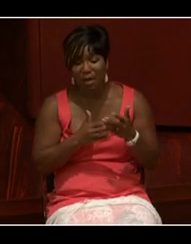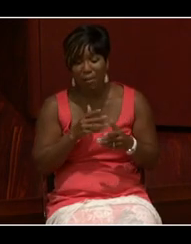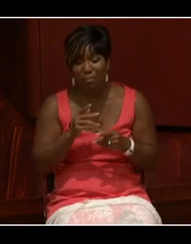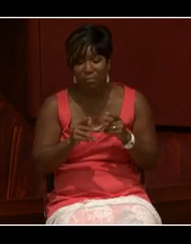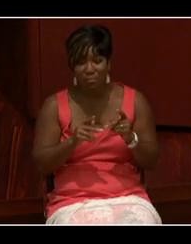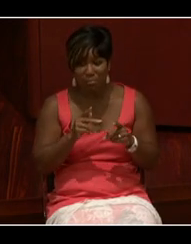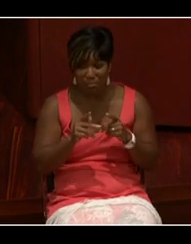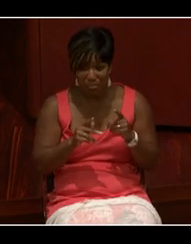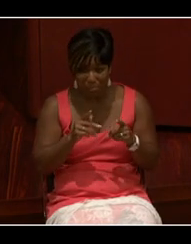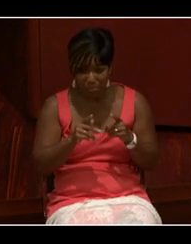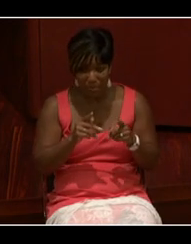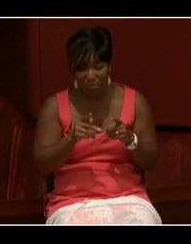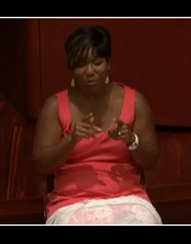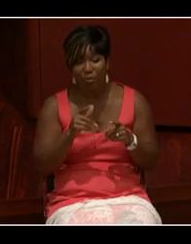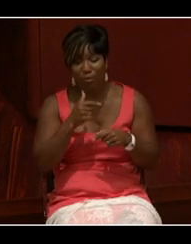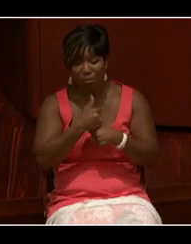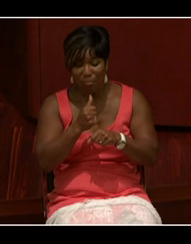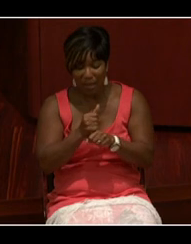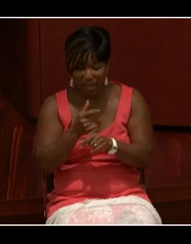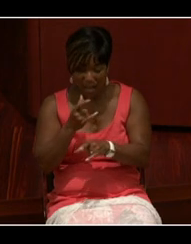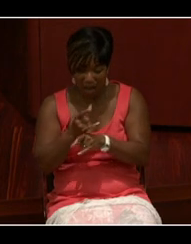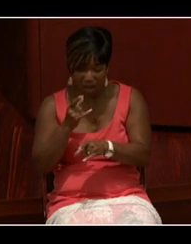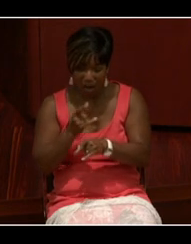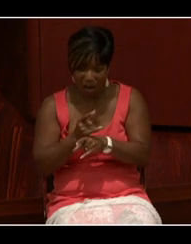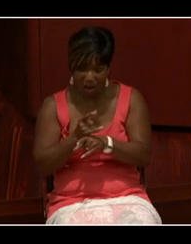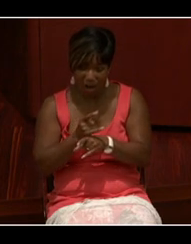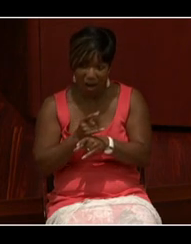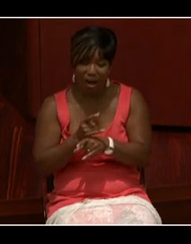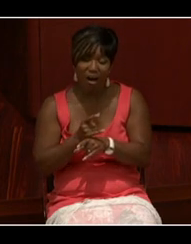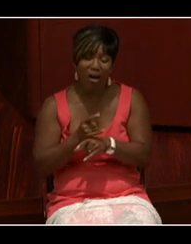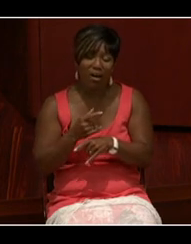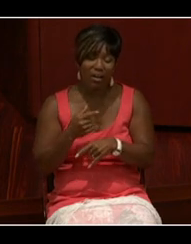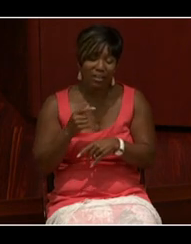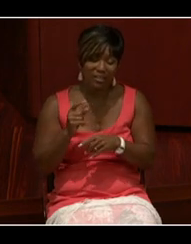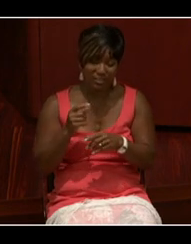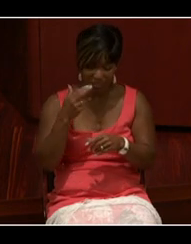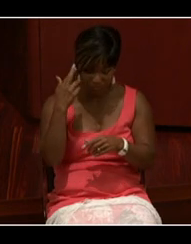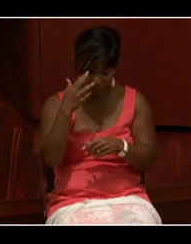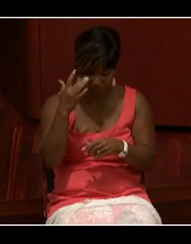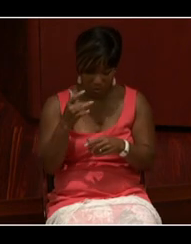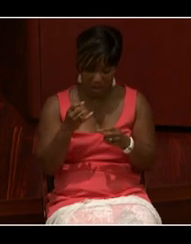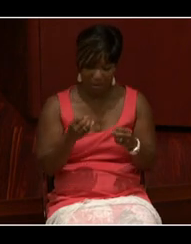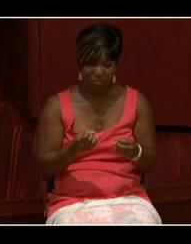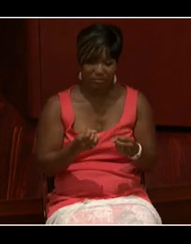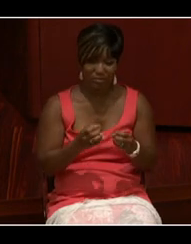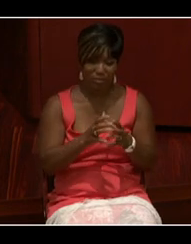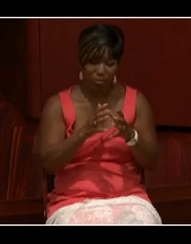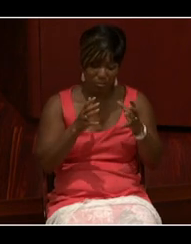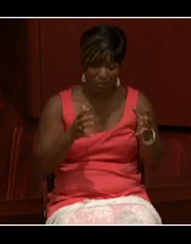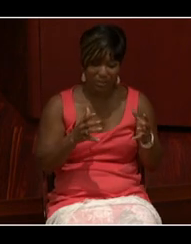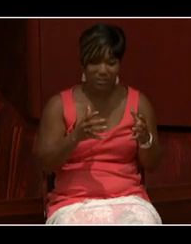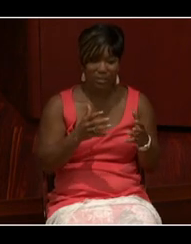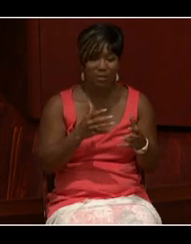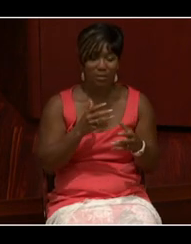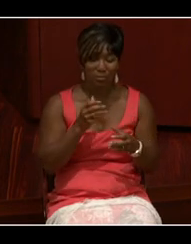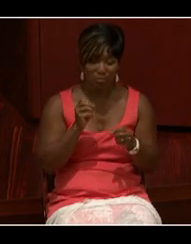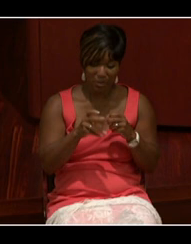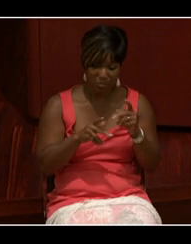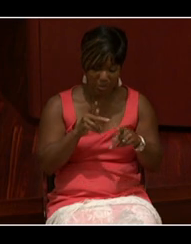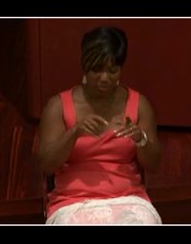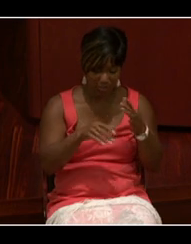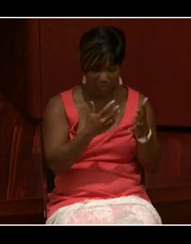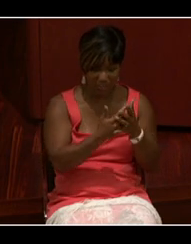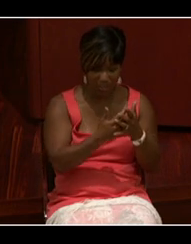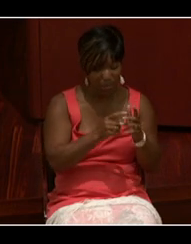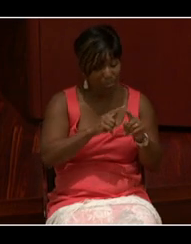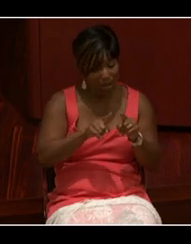prisons to overcrowd in the 1920s, it was actually the large number of drug or dope offenders that pushed federal correction systems to